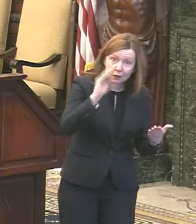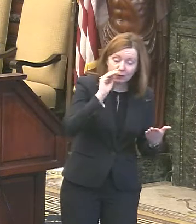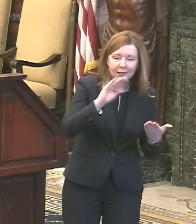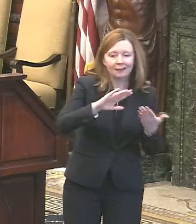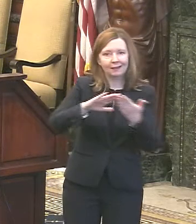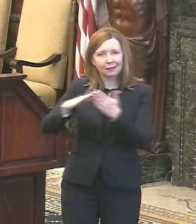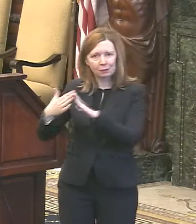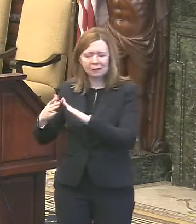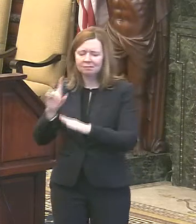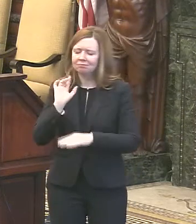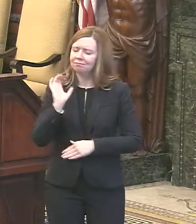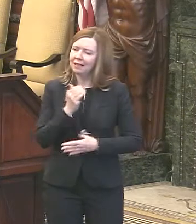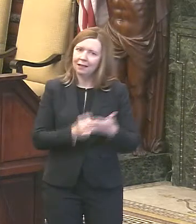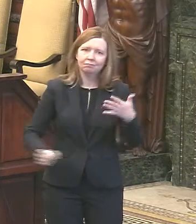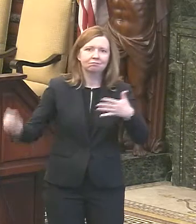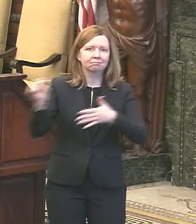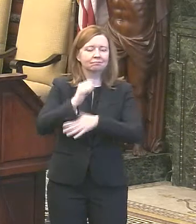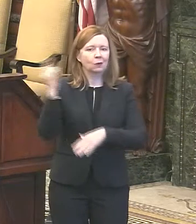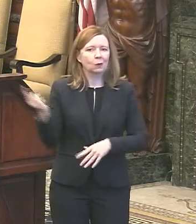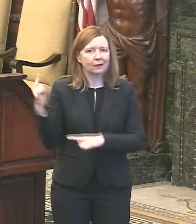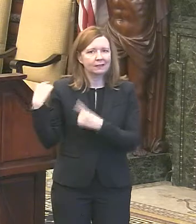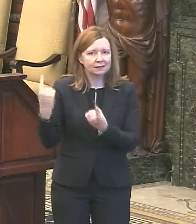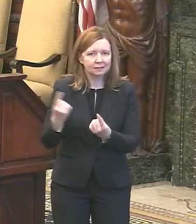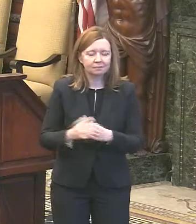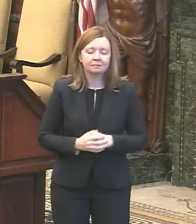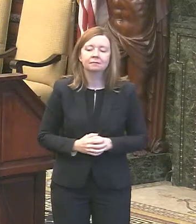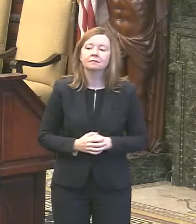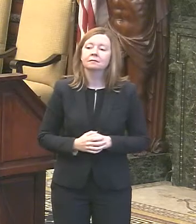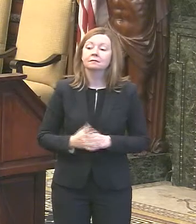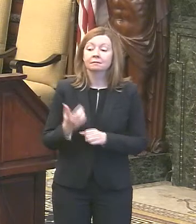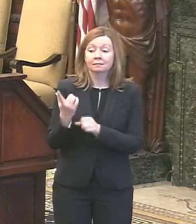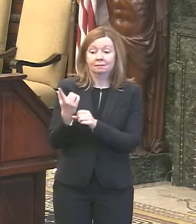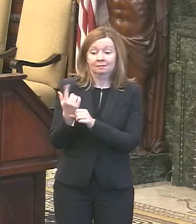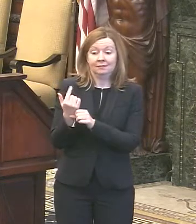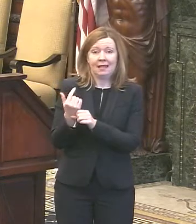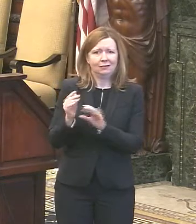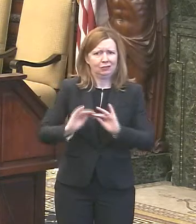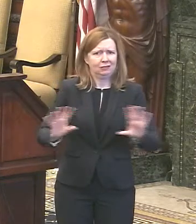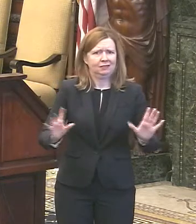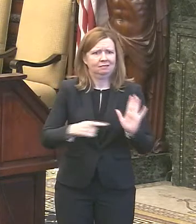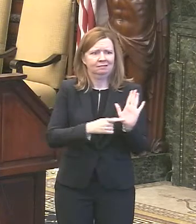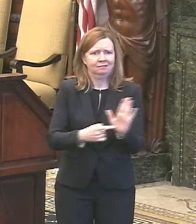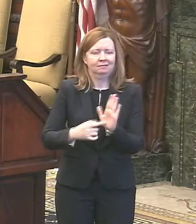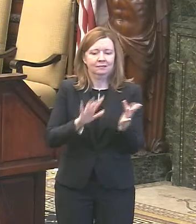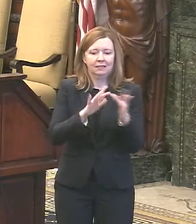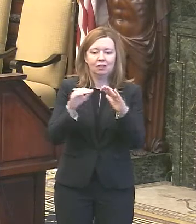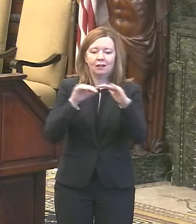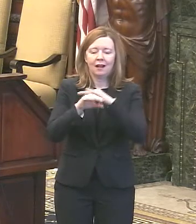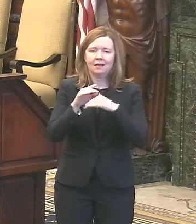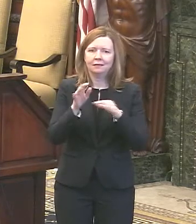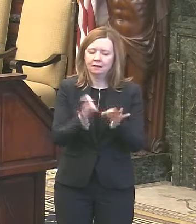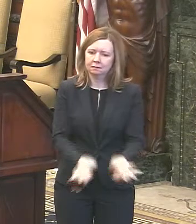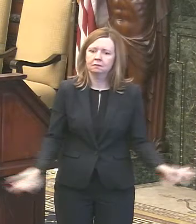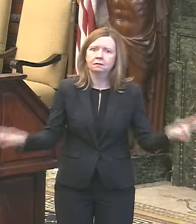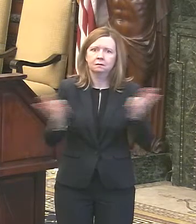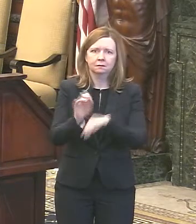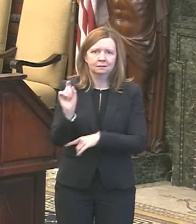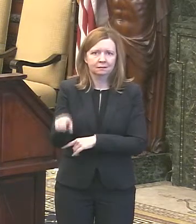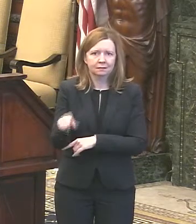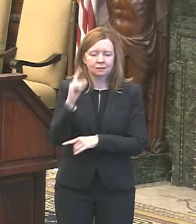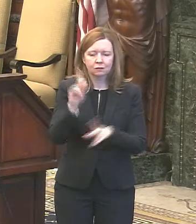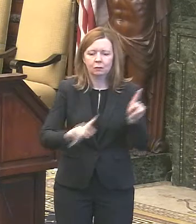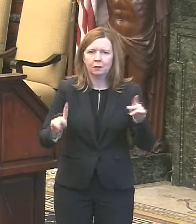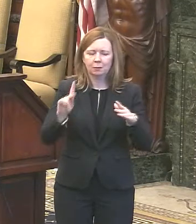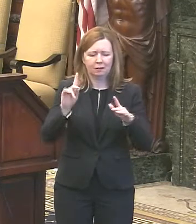has always been a priority for our administration. The past year has clearly shown that internet access is an essential service for people of